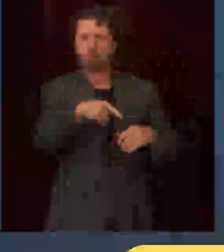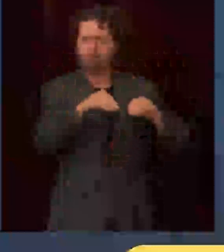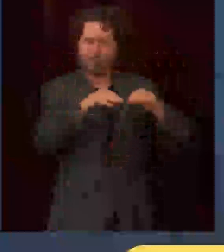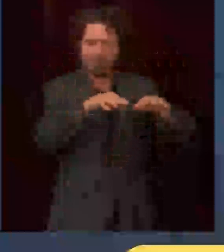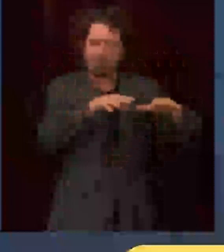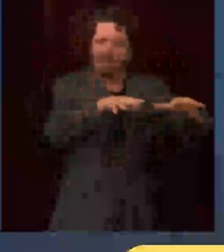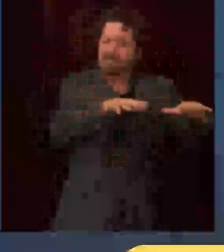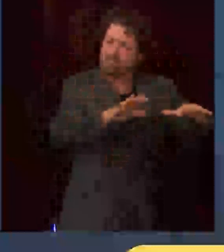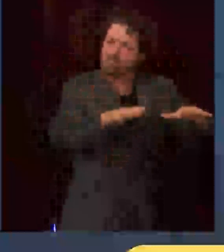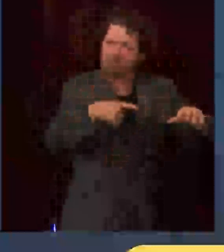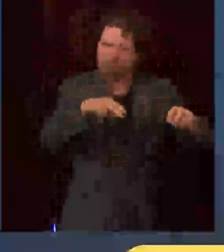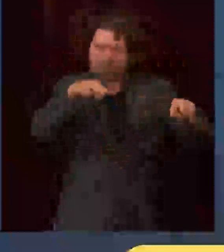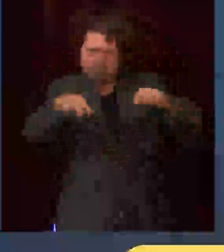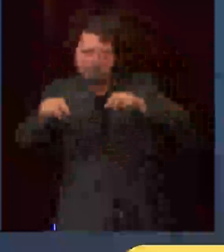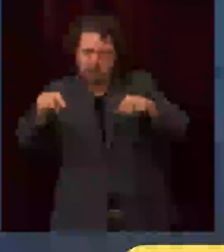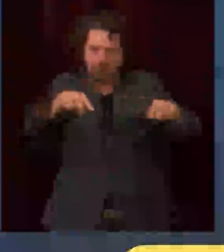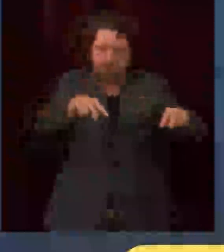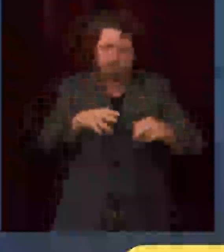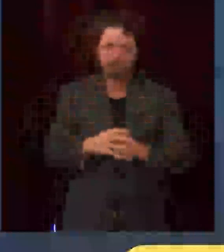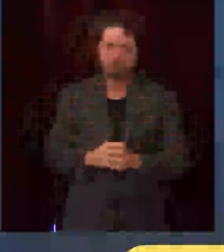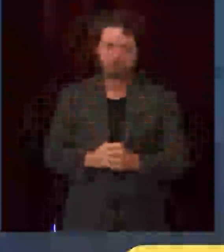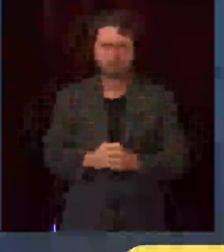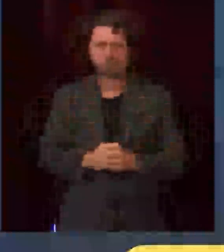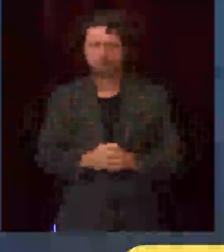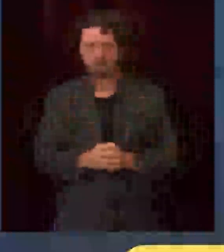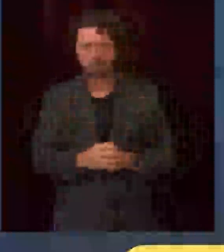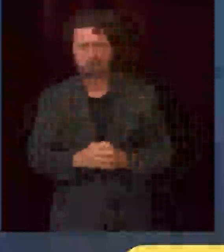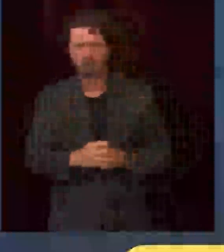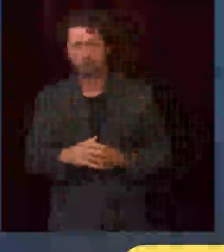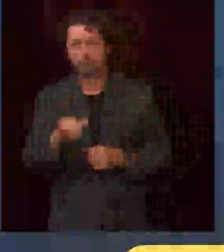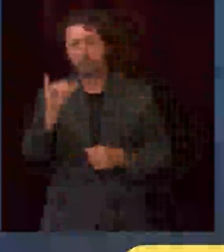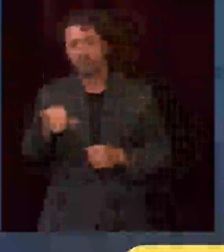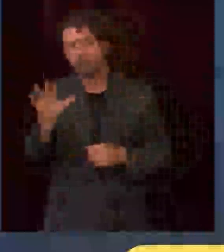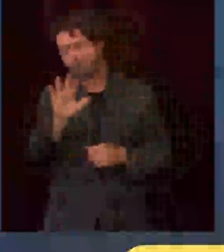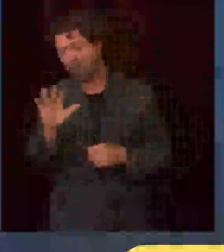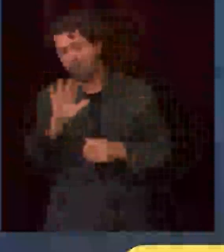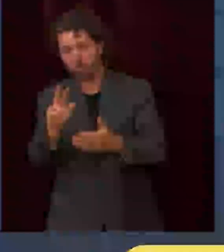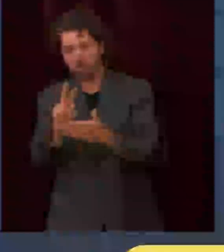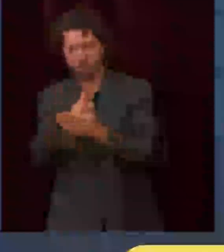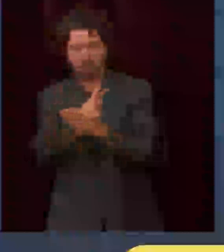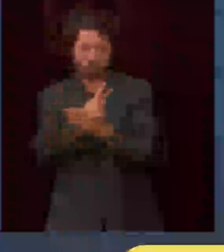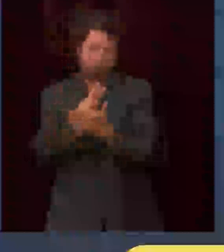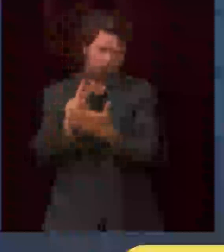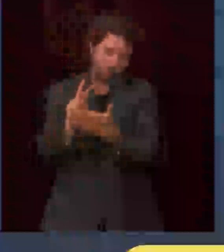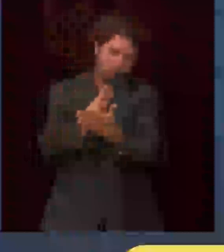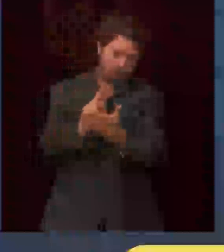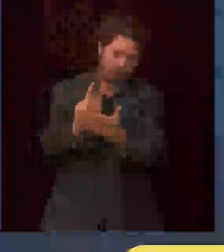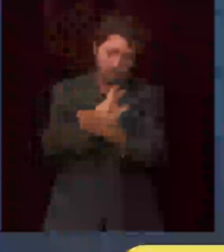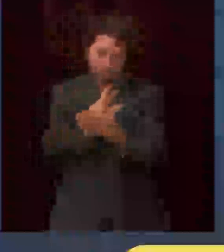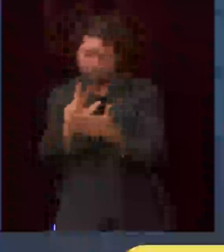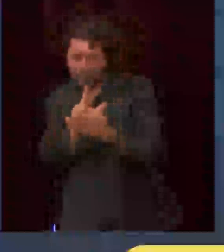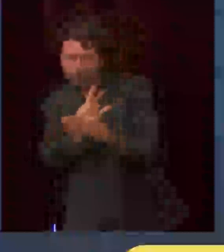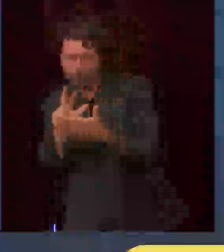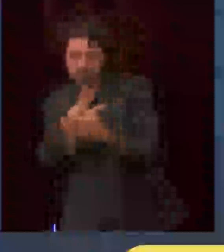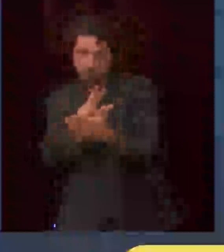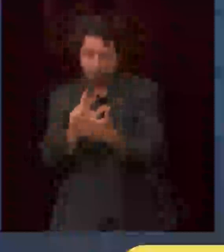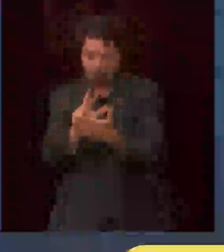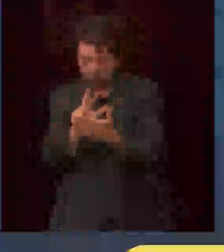that's gone well. We've been pleased. The counties that have gone to phase 2, we've seen good compliance and good results, so that's some good